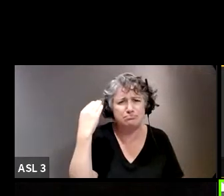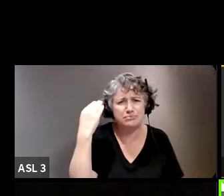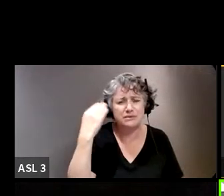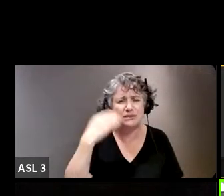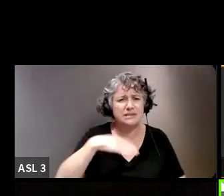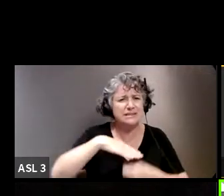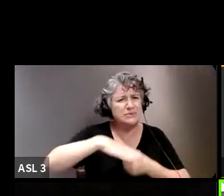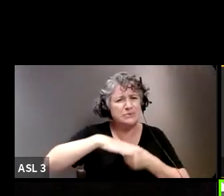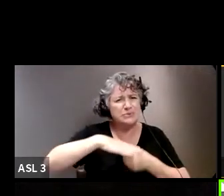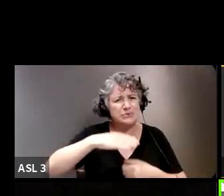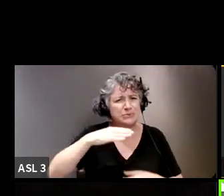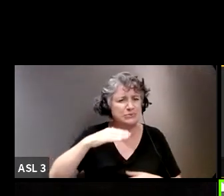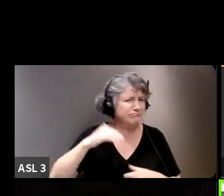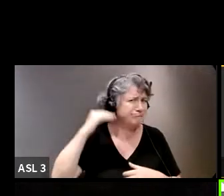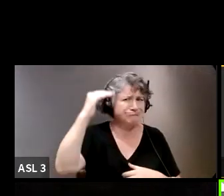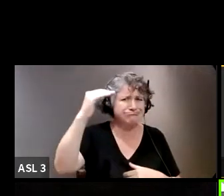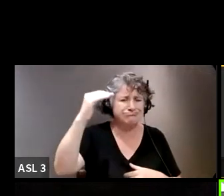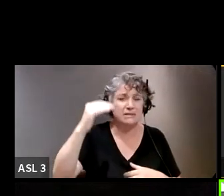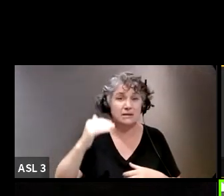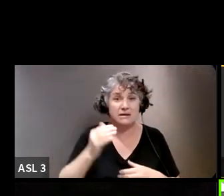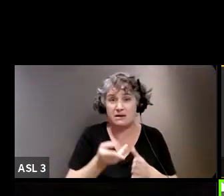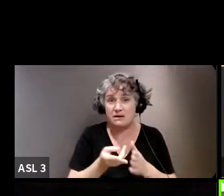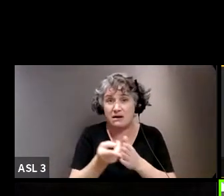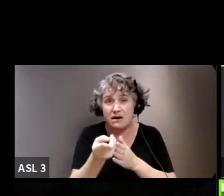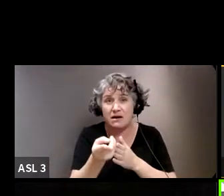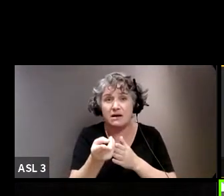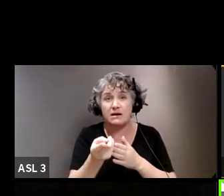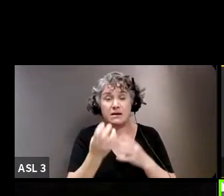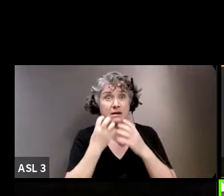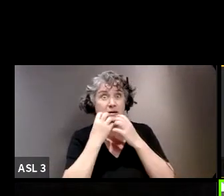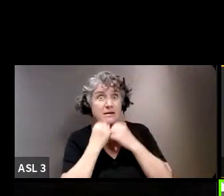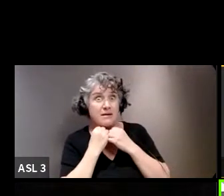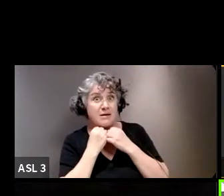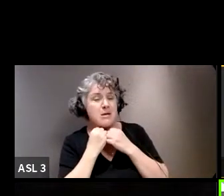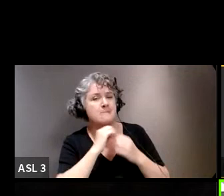pressure quite frankly they're underappreciated